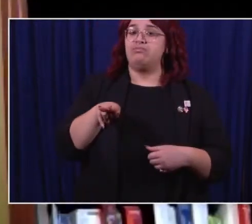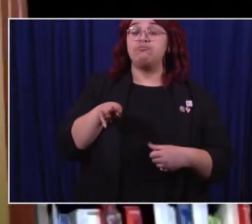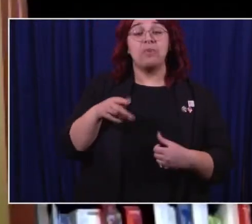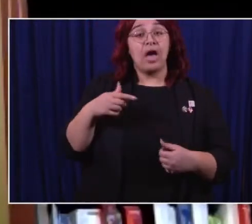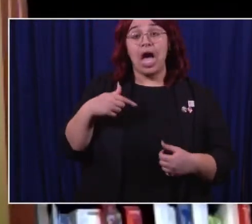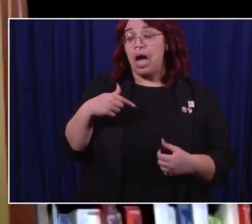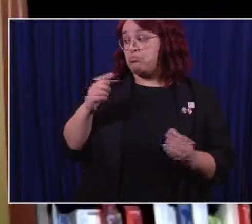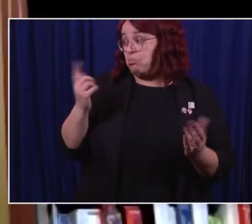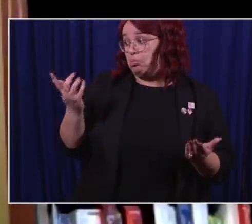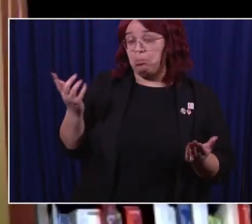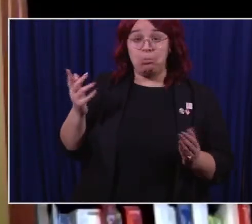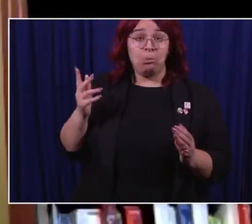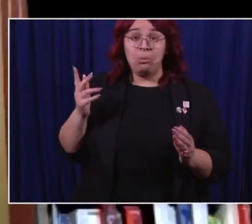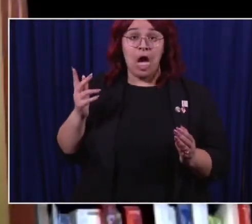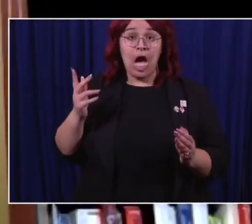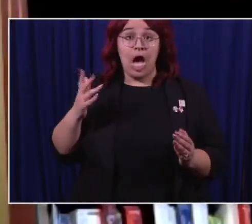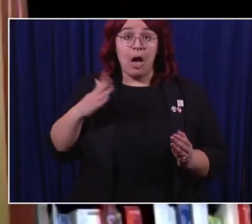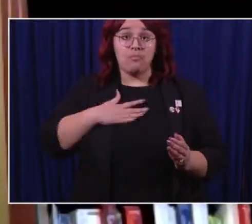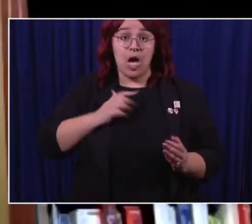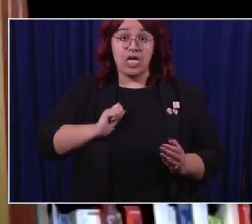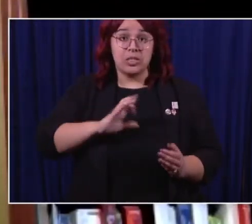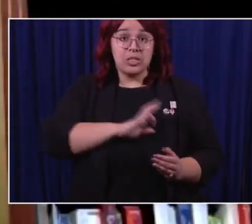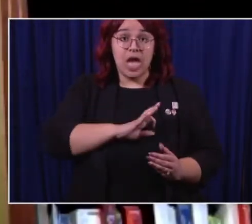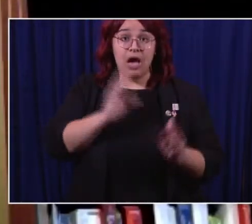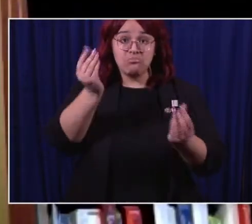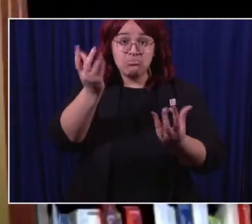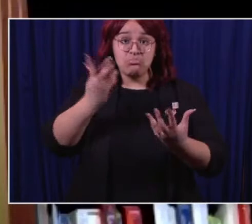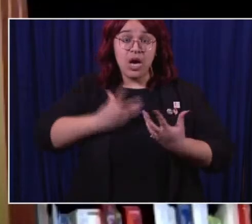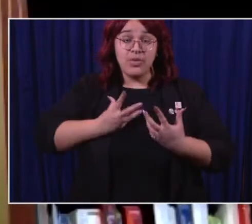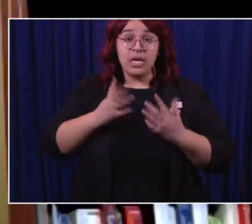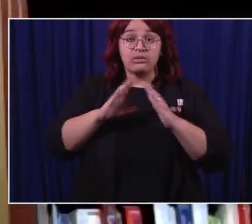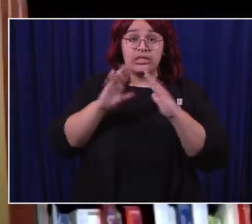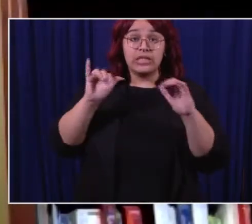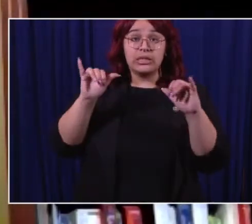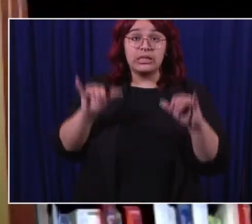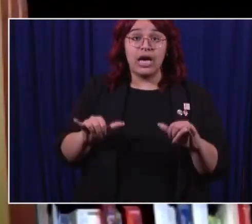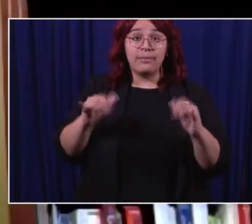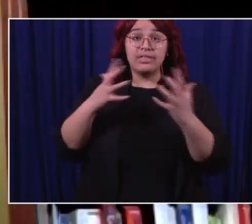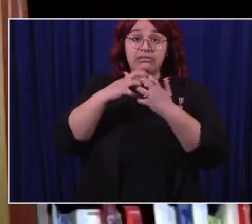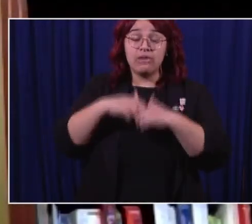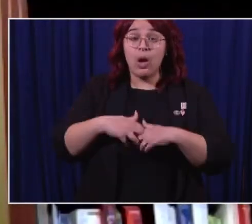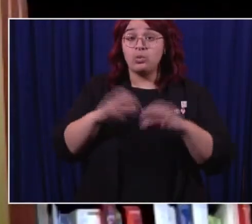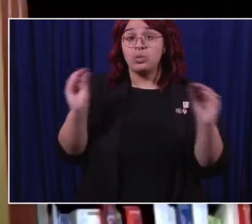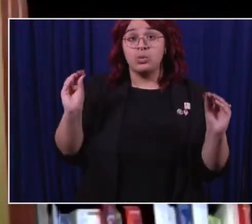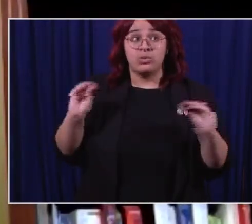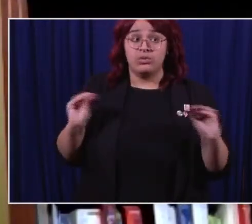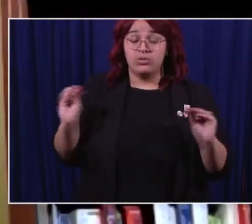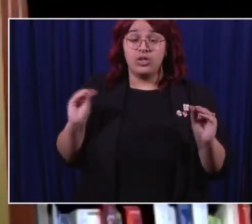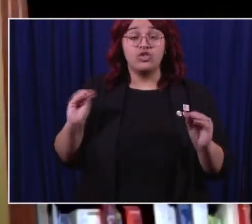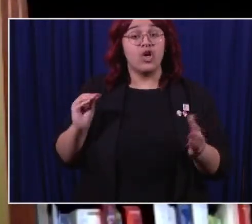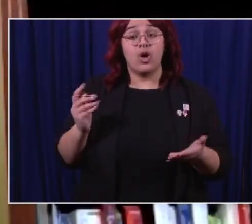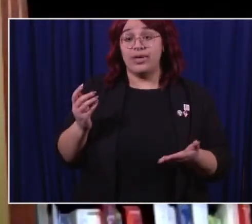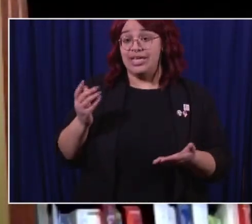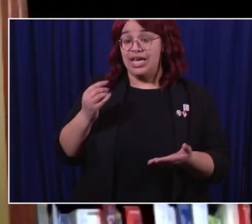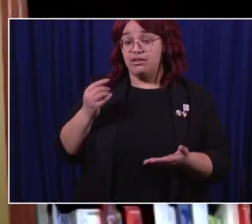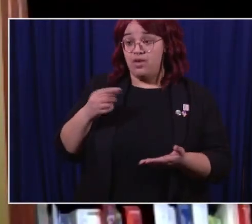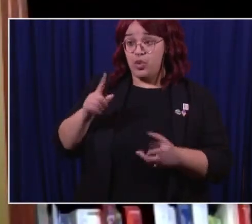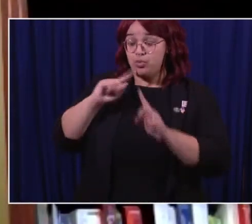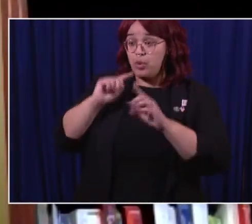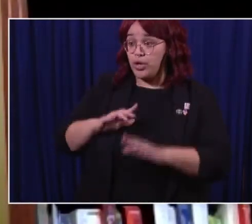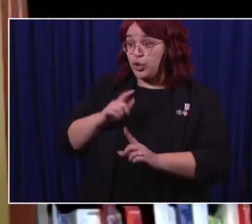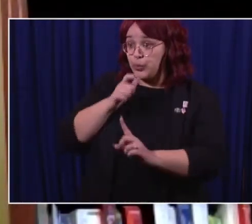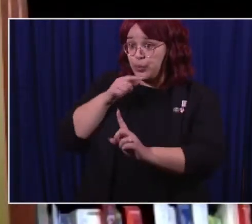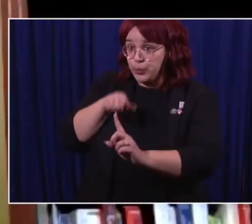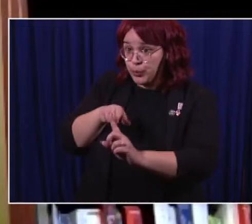which reporter it is, but we're happy to connect with them offline if they identify themselves. But the system is up and running.